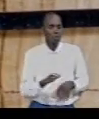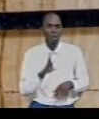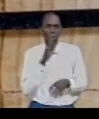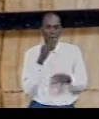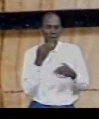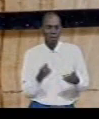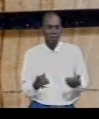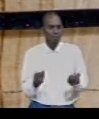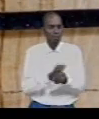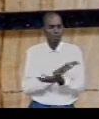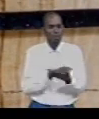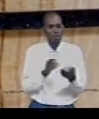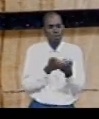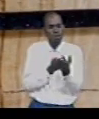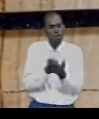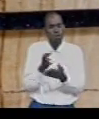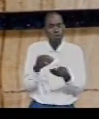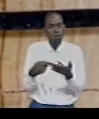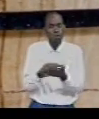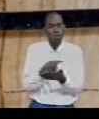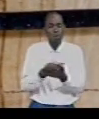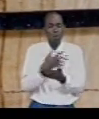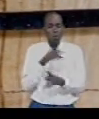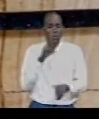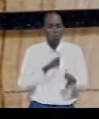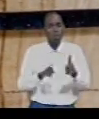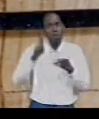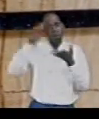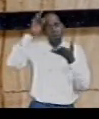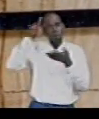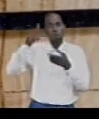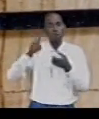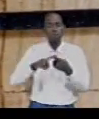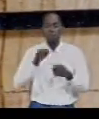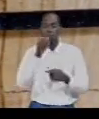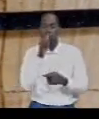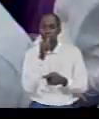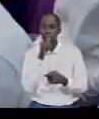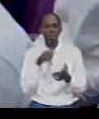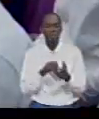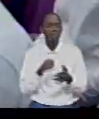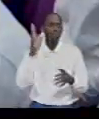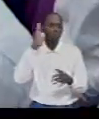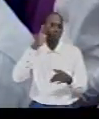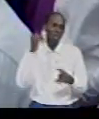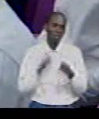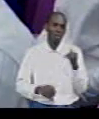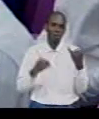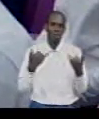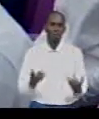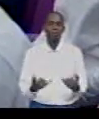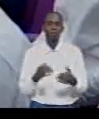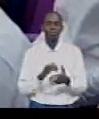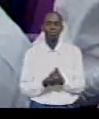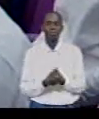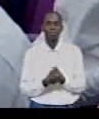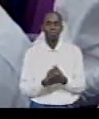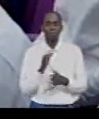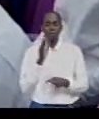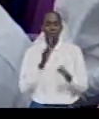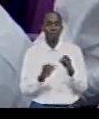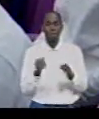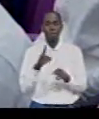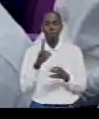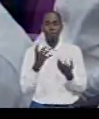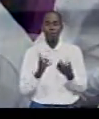of the gospel, and they expect you to keep quiet. Enough is enough. If anybody wants to